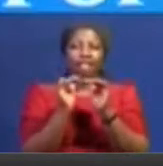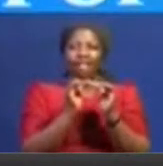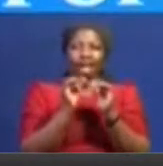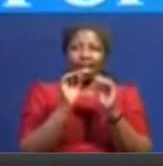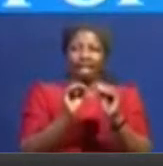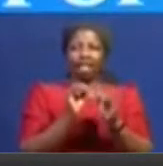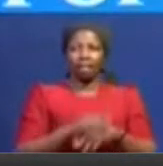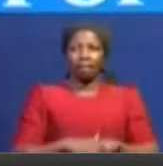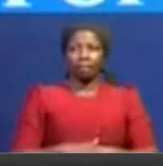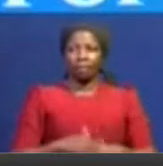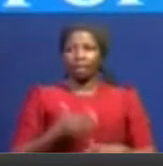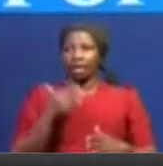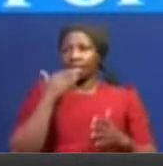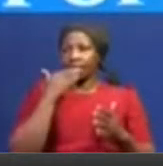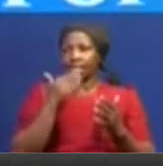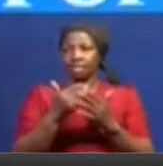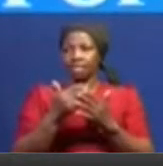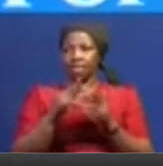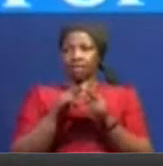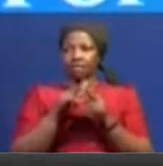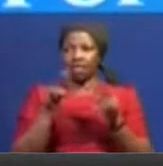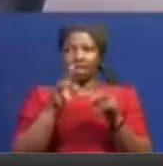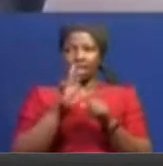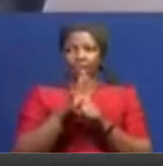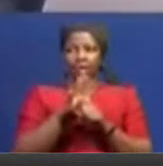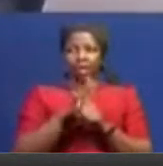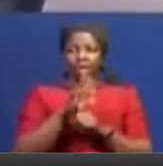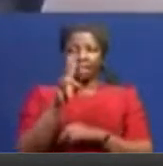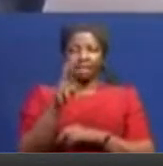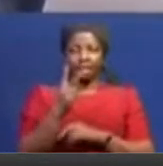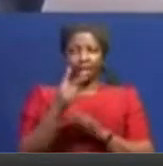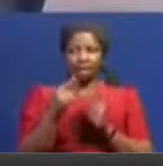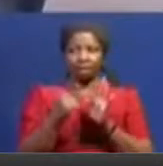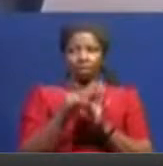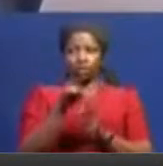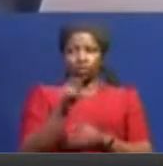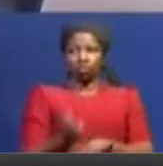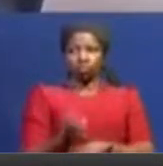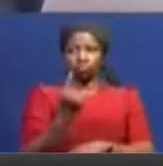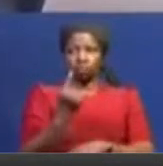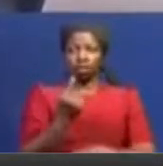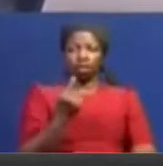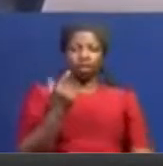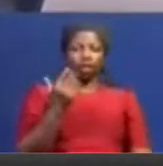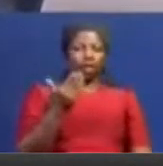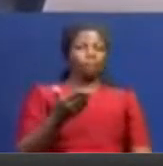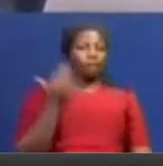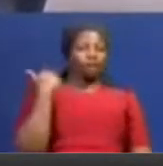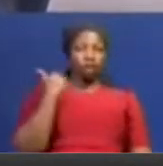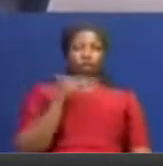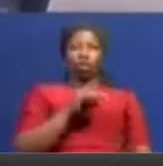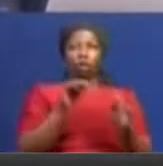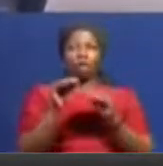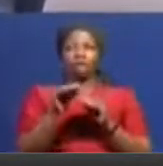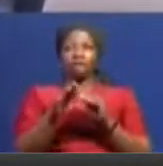Thank you very much. The second point you raised was very interesting. Before you vacate that,